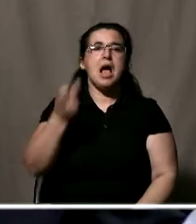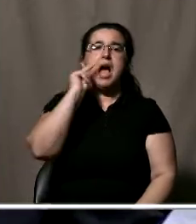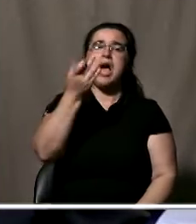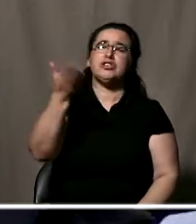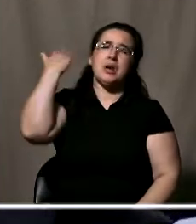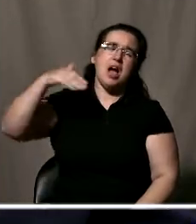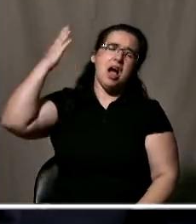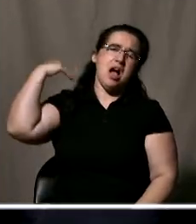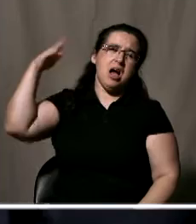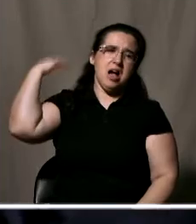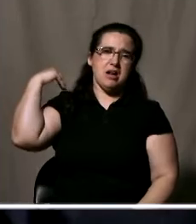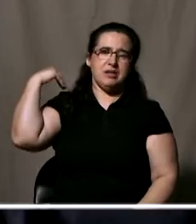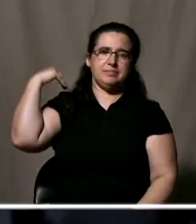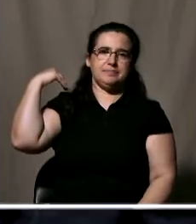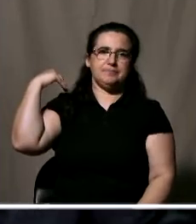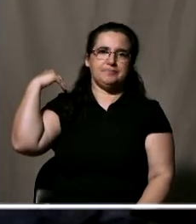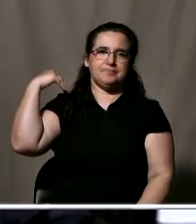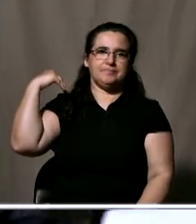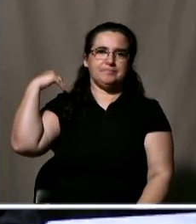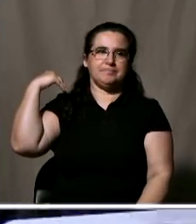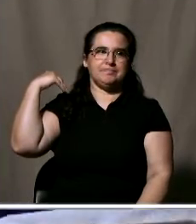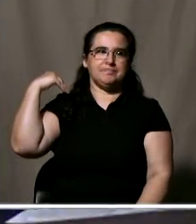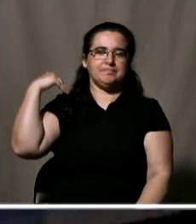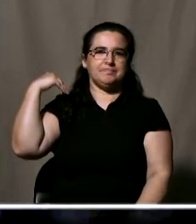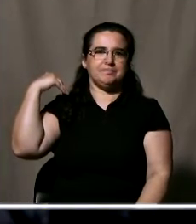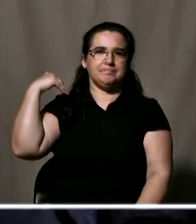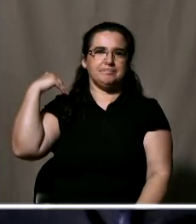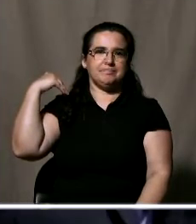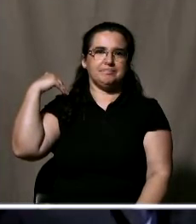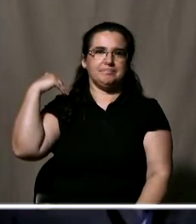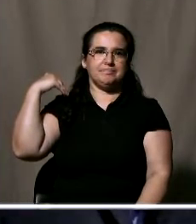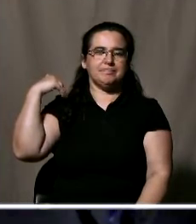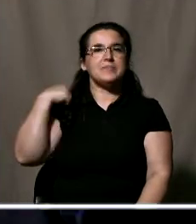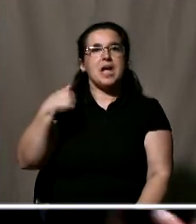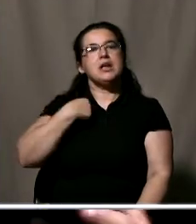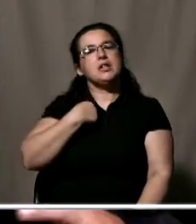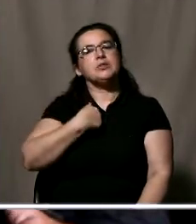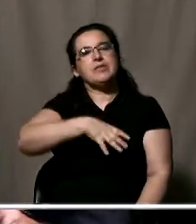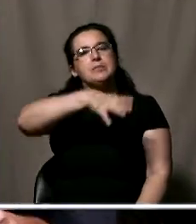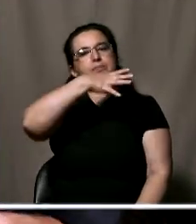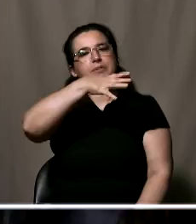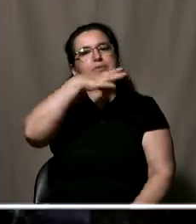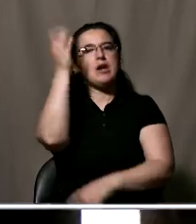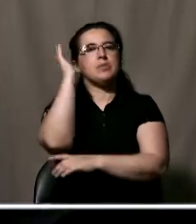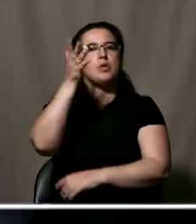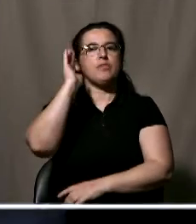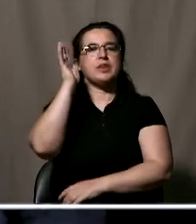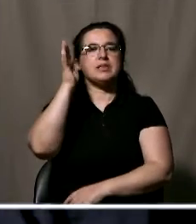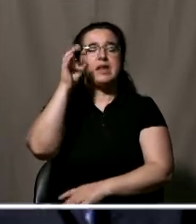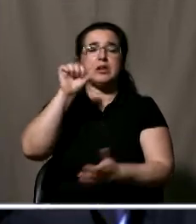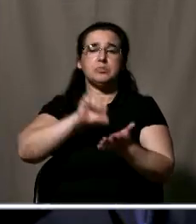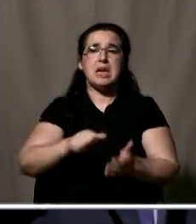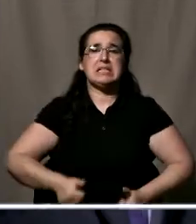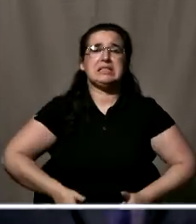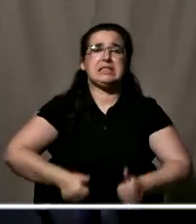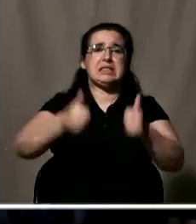holding meetings in one of the great capital cities of the East Coast of America. Eu estava a fazer conferências numa grande cidade